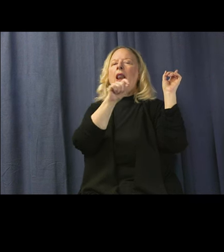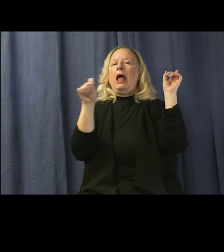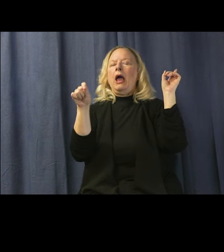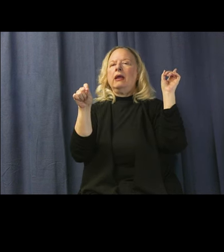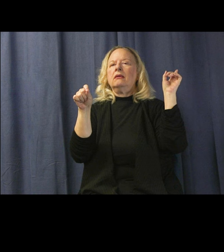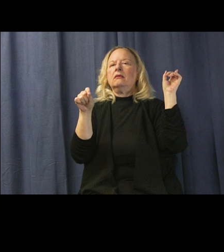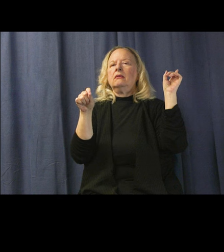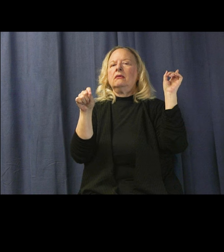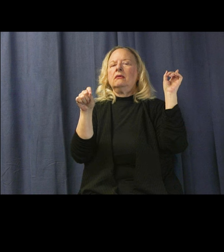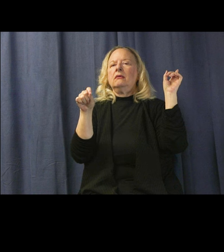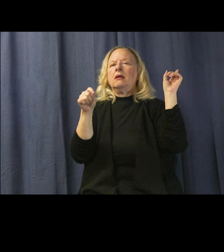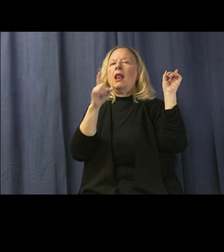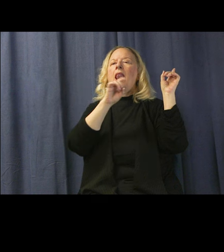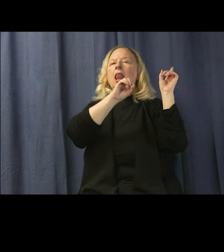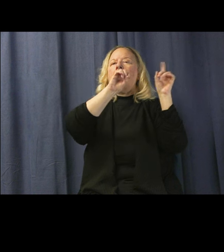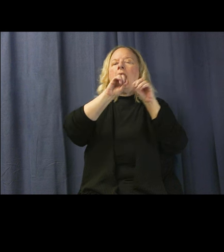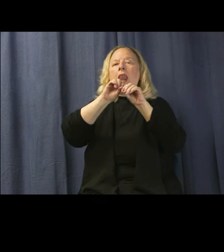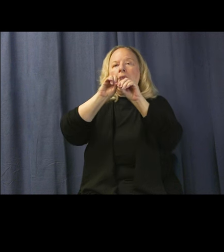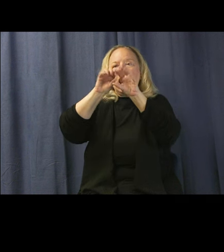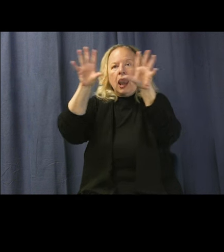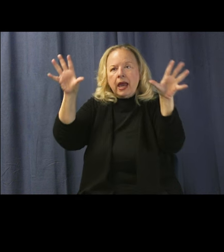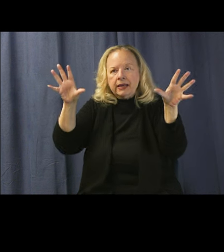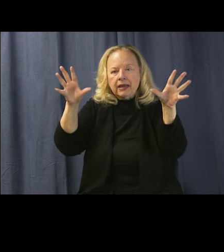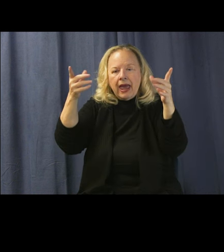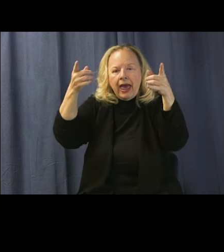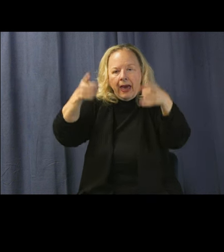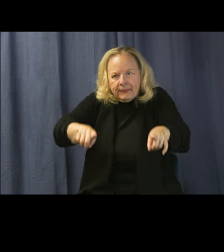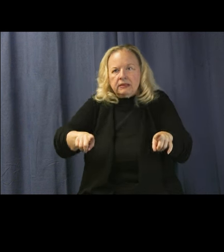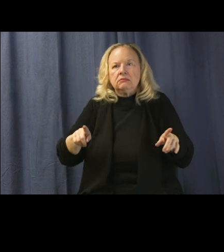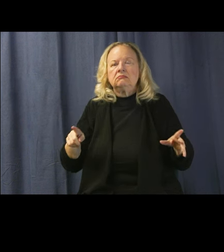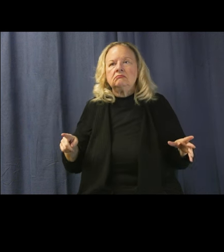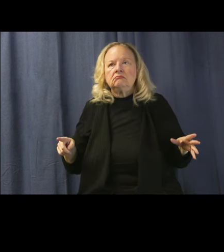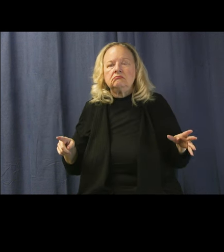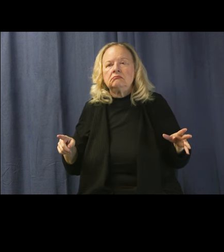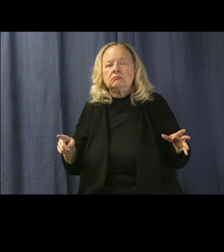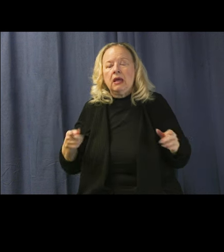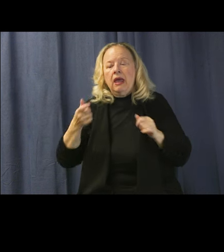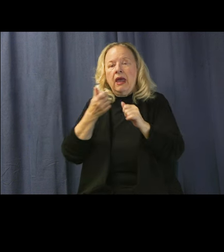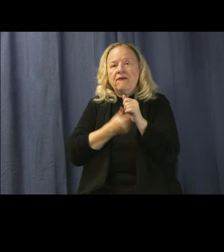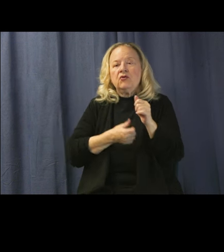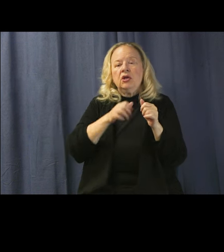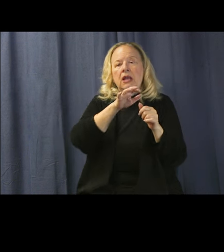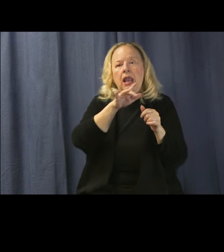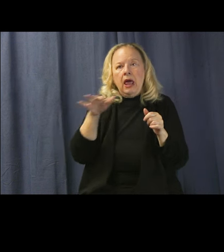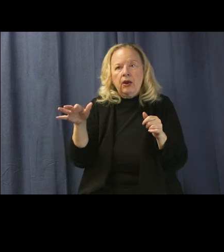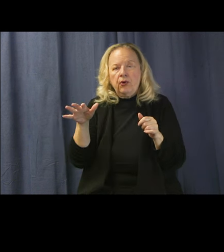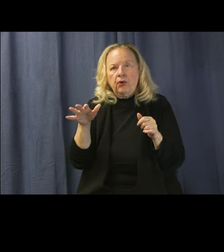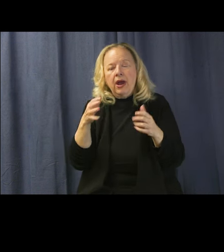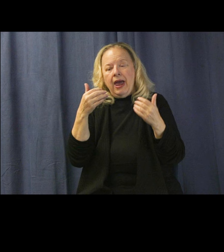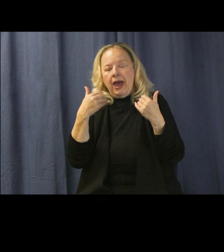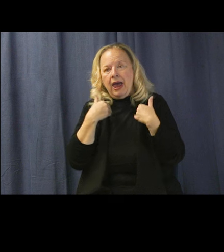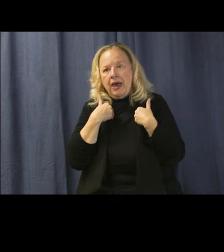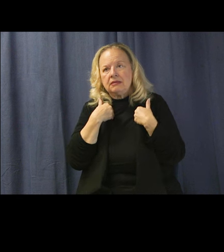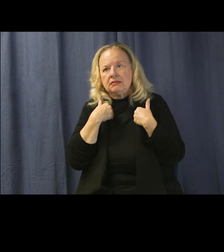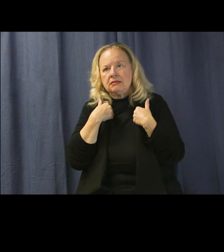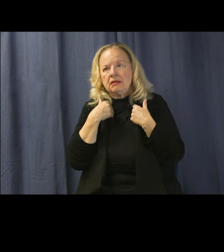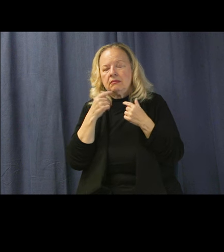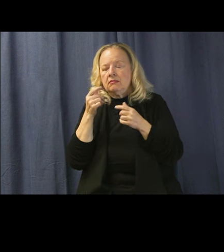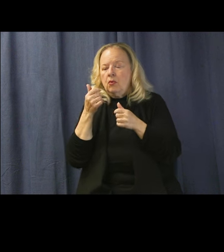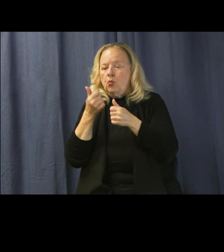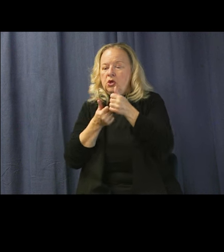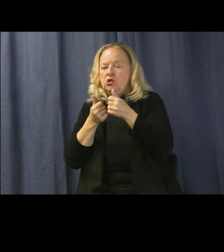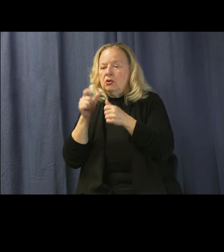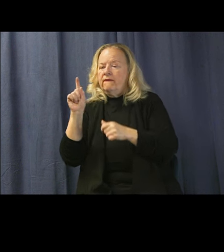light existed. Now, as I told you, every Hebrew letter has a place value, and